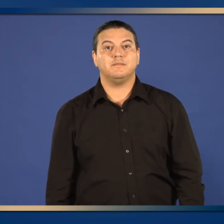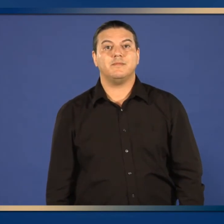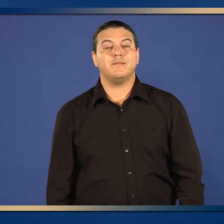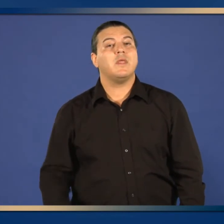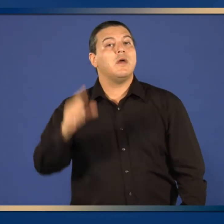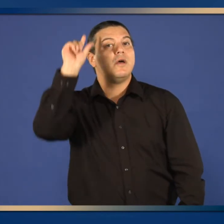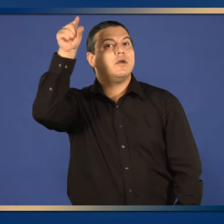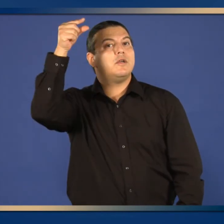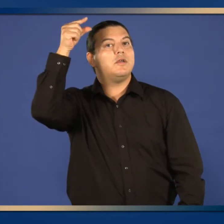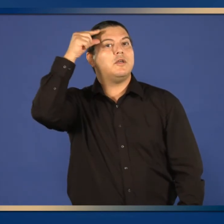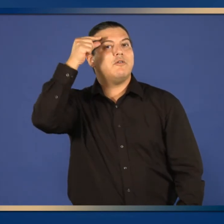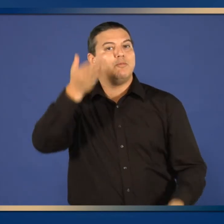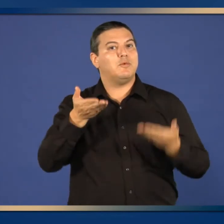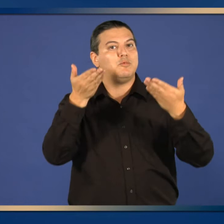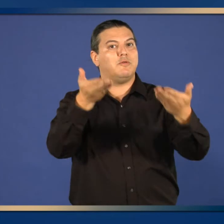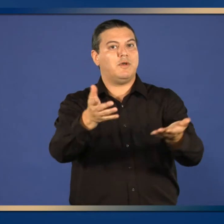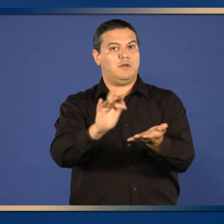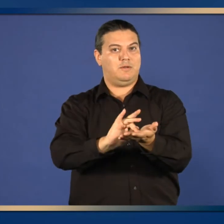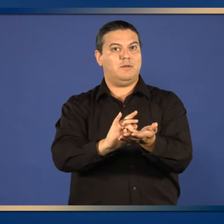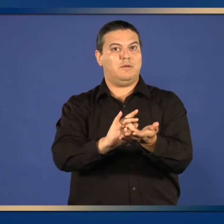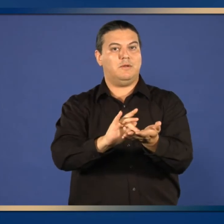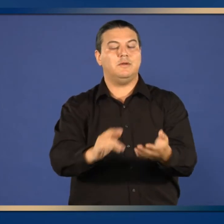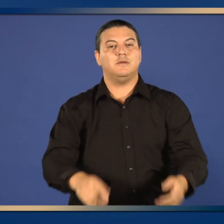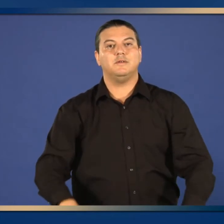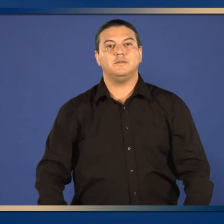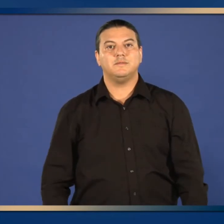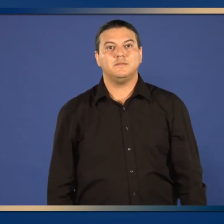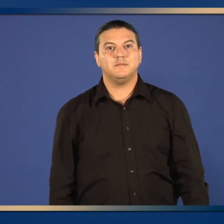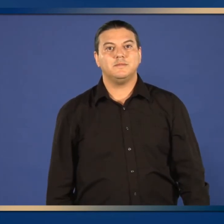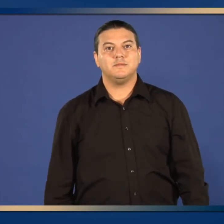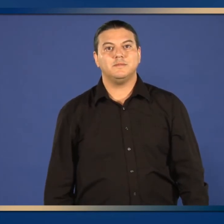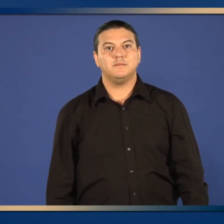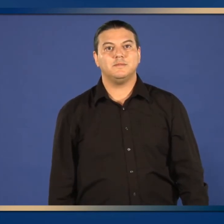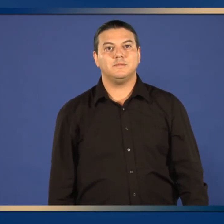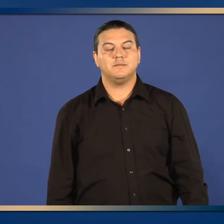The medications are provided from the government.